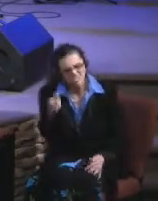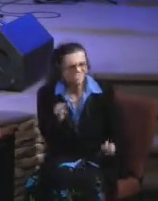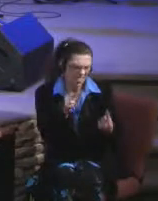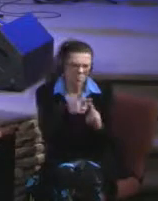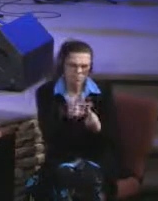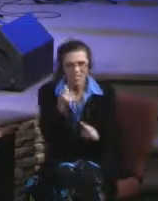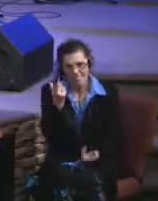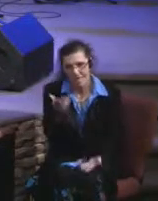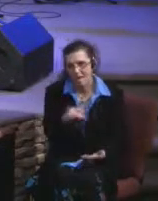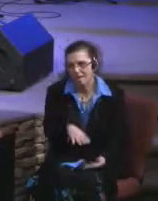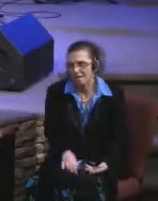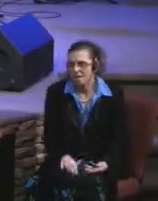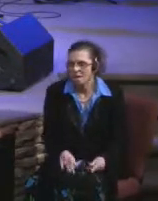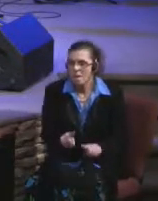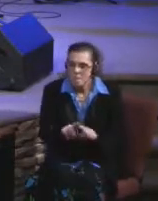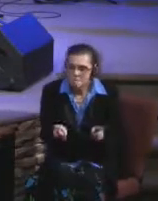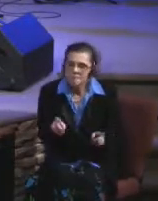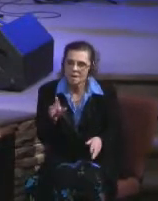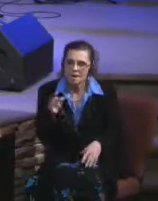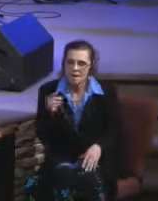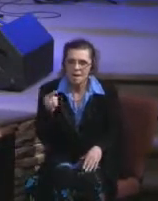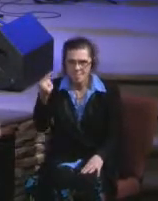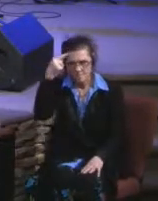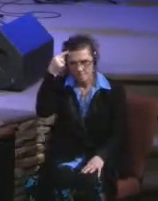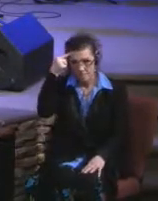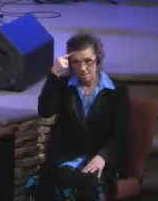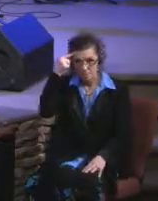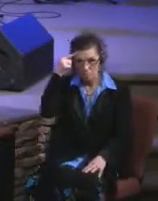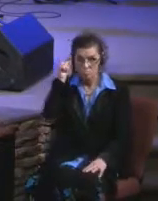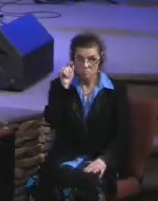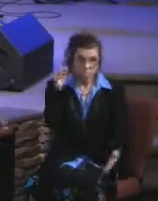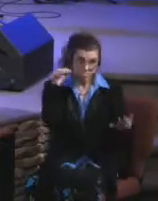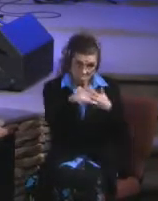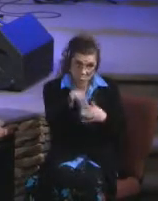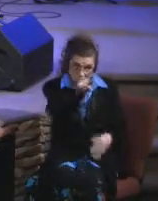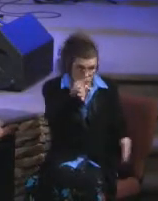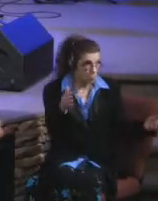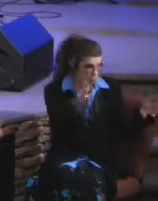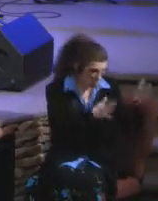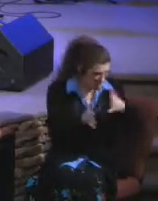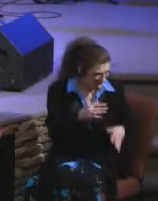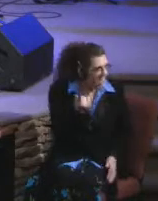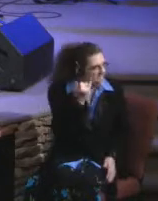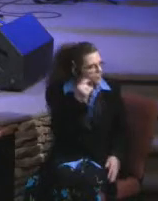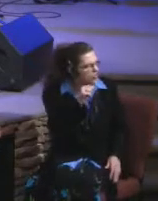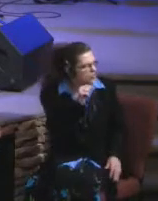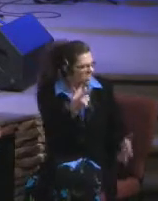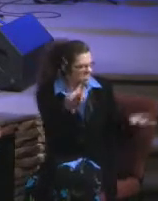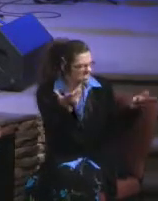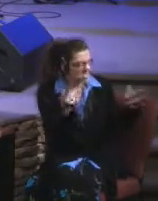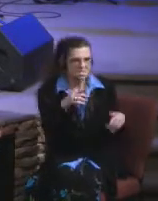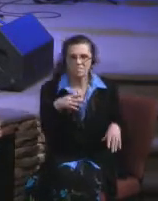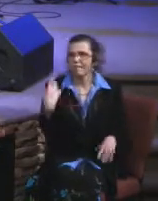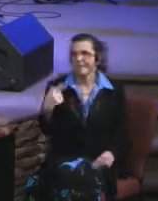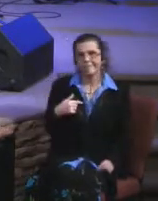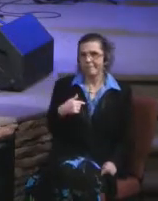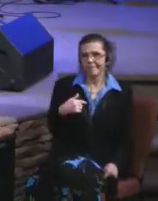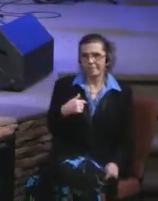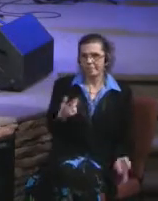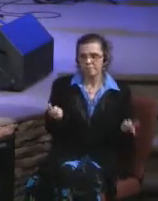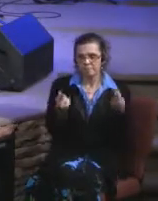do. But that mindset will get you in a lot of trouble, because if you think that it's impossible for you to be perfect, you